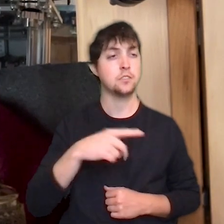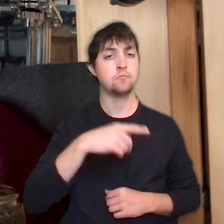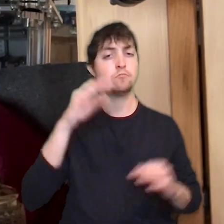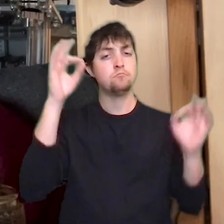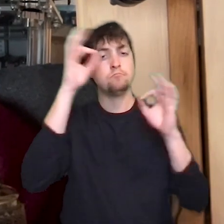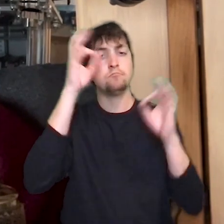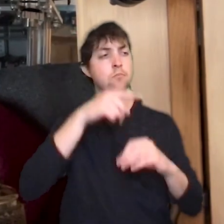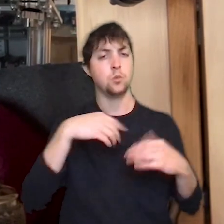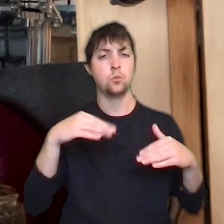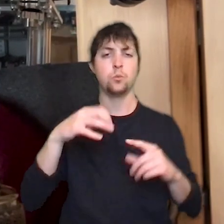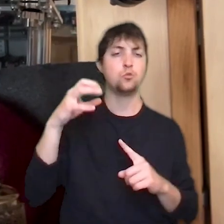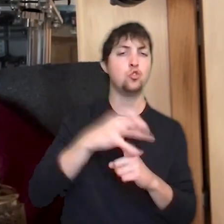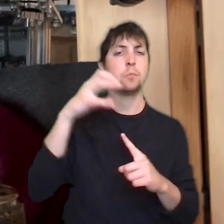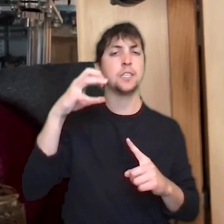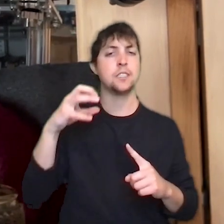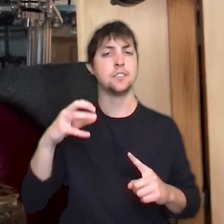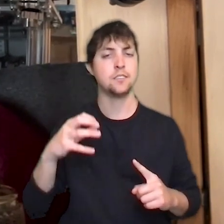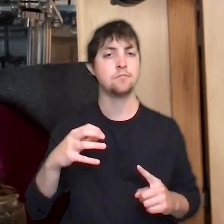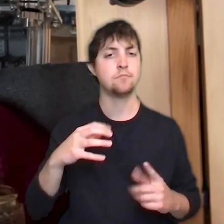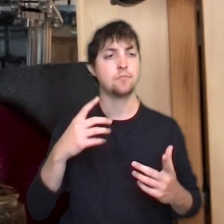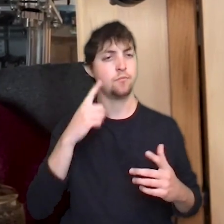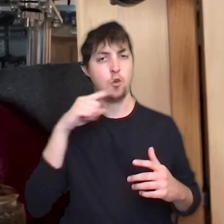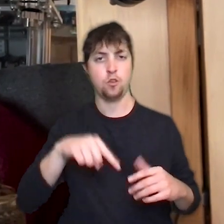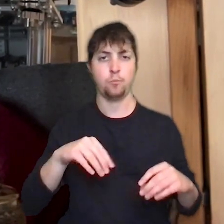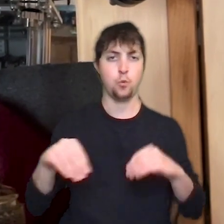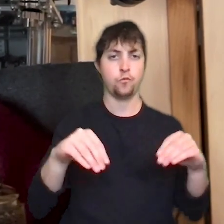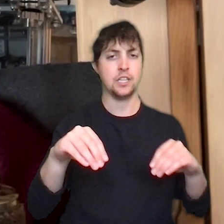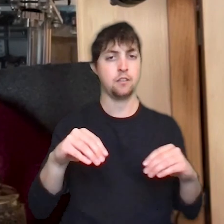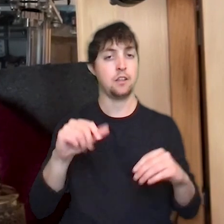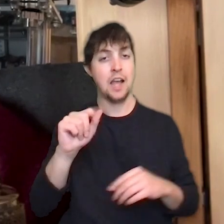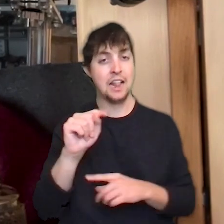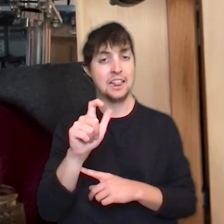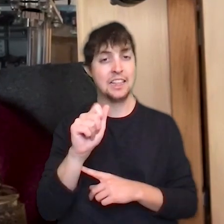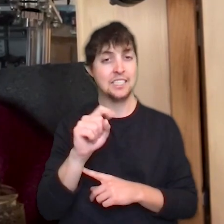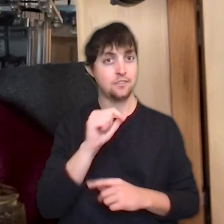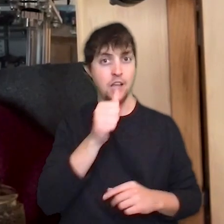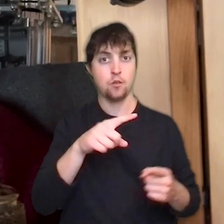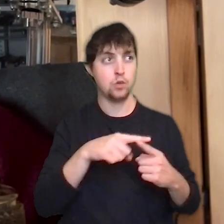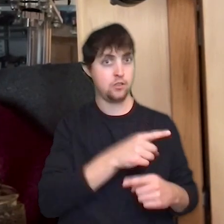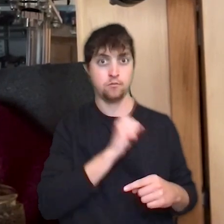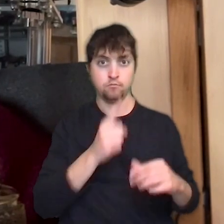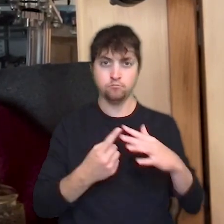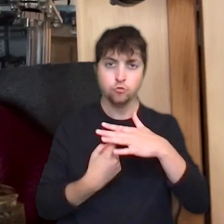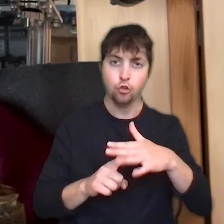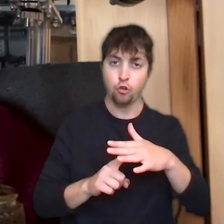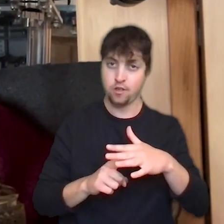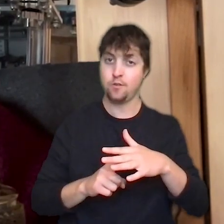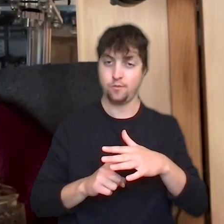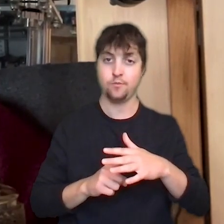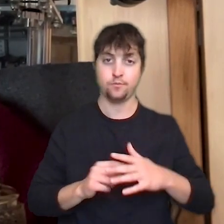Justin didn't know he was championing a movement, at least not when he started